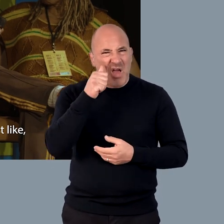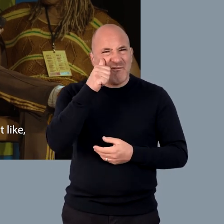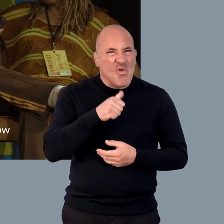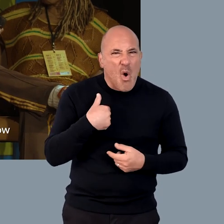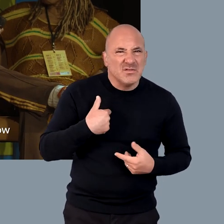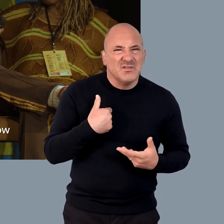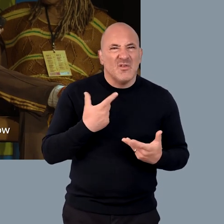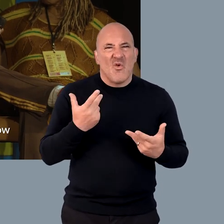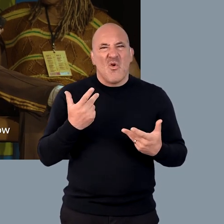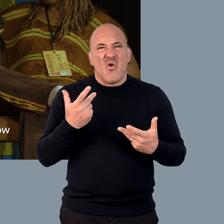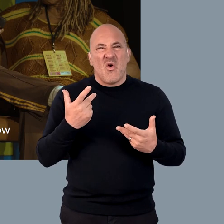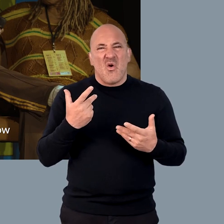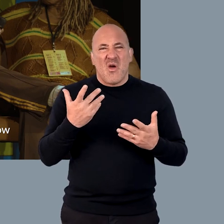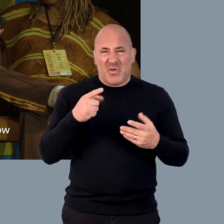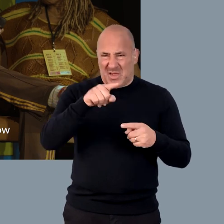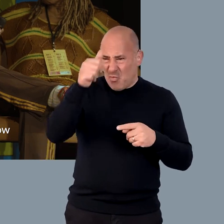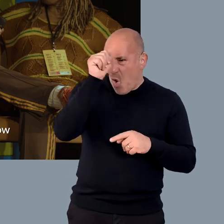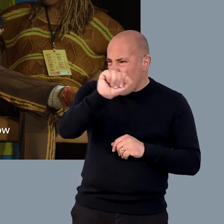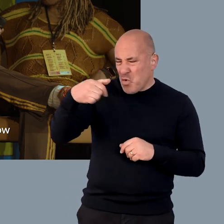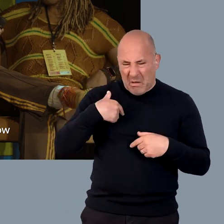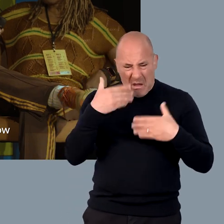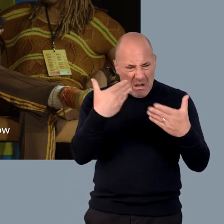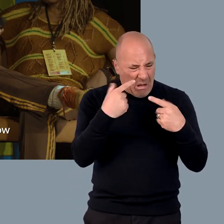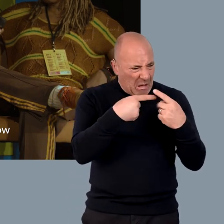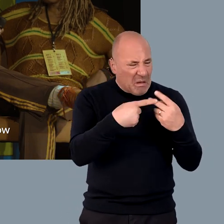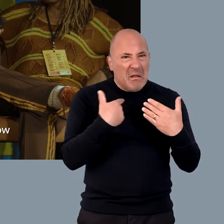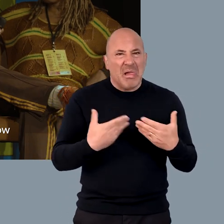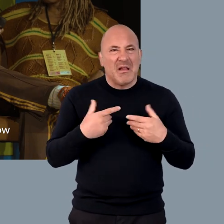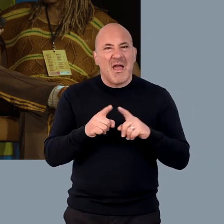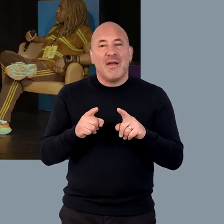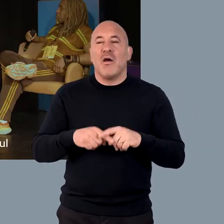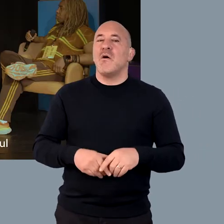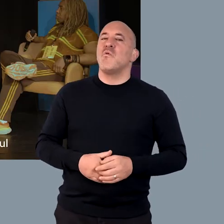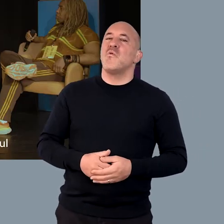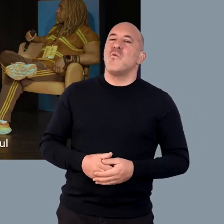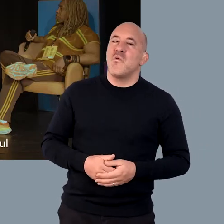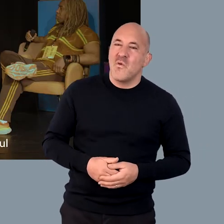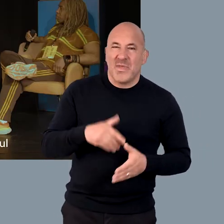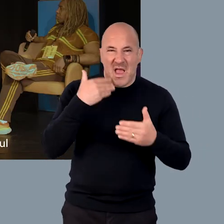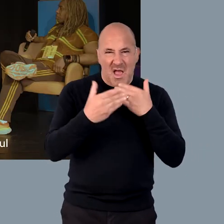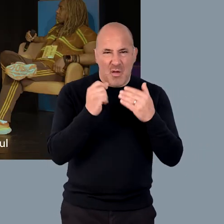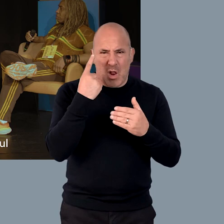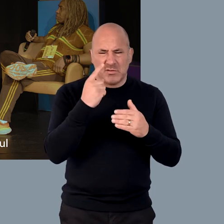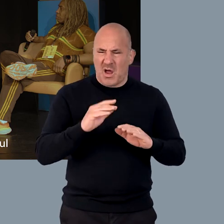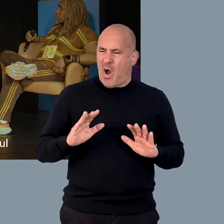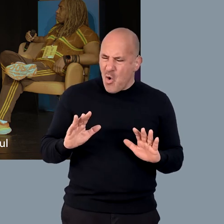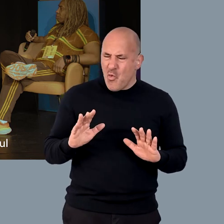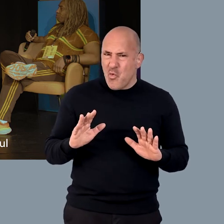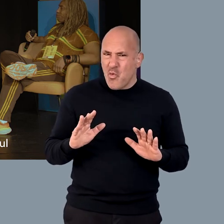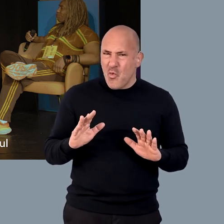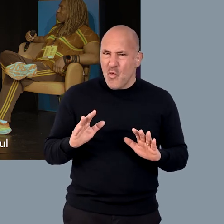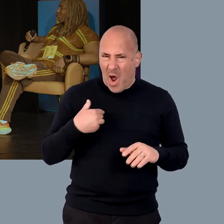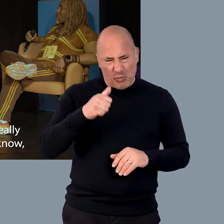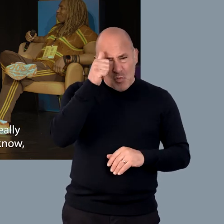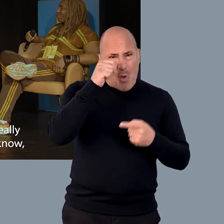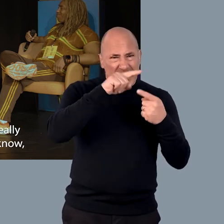Like I don't know am I a fraud or am I like I don't really know the things other people know But then at some point I realize I know other things and they're